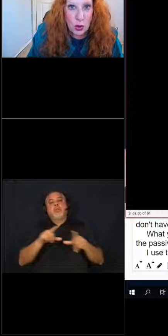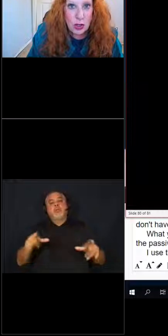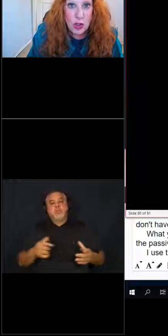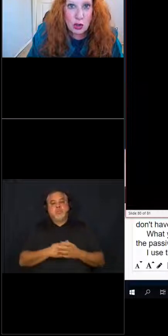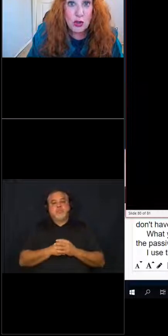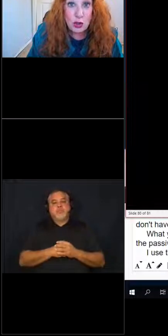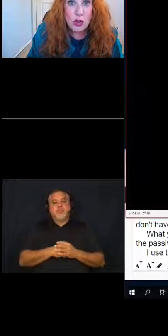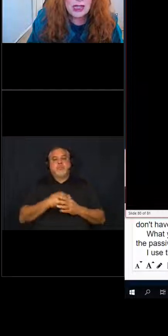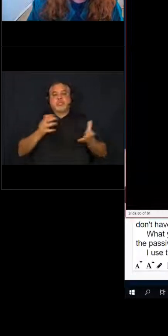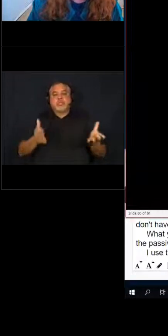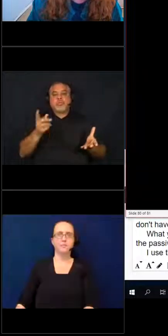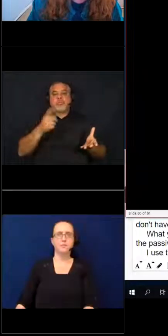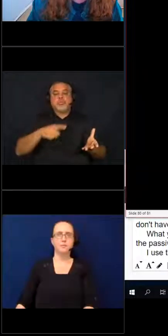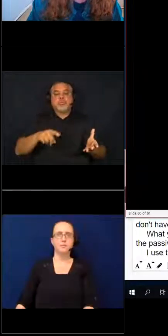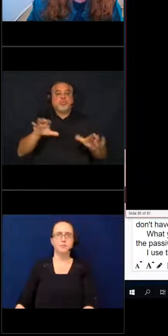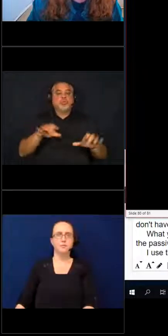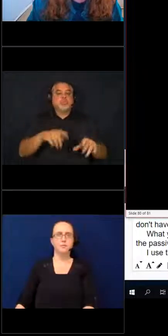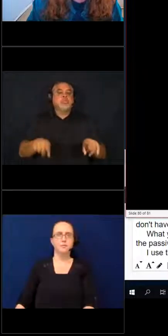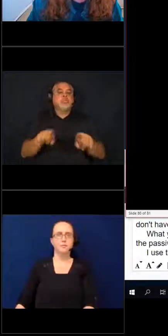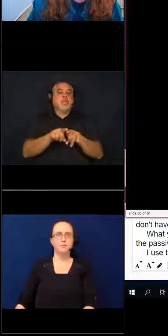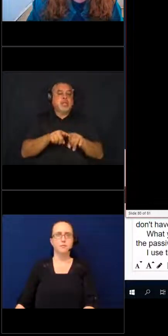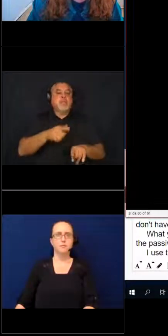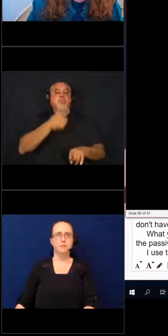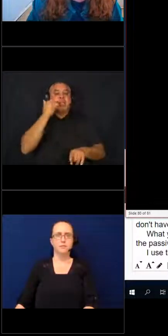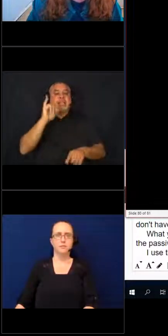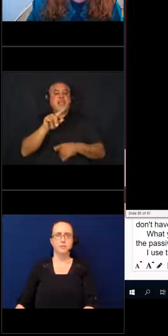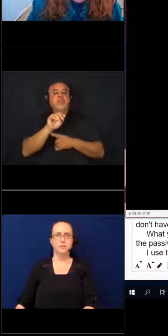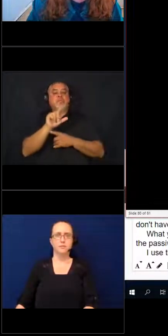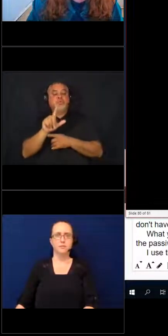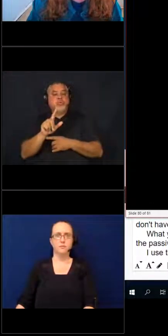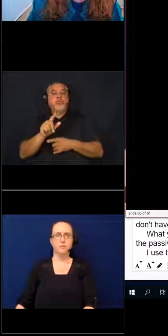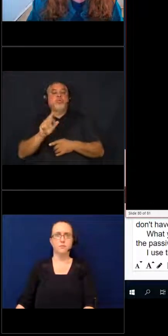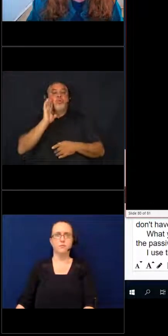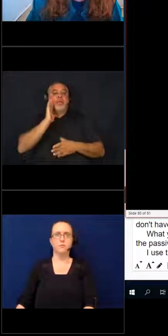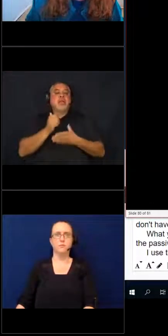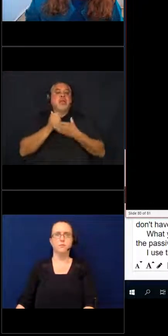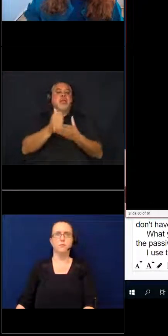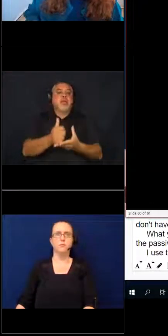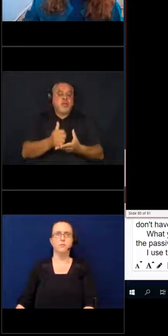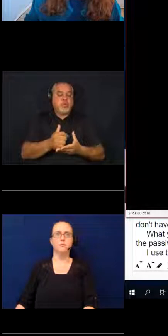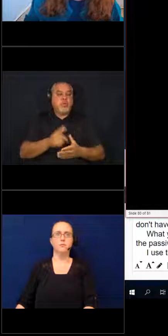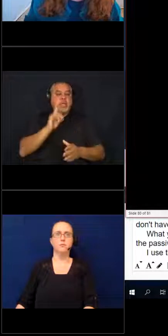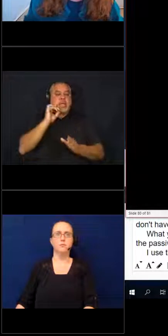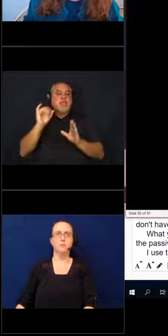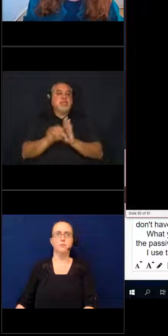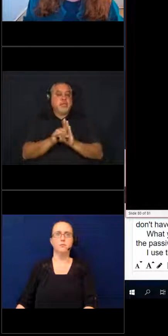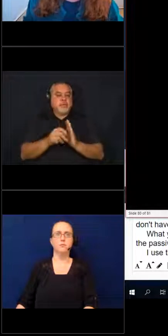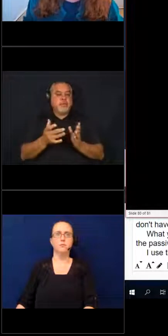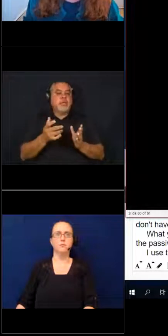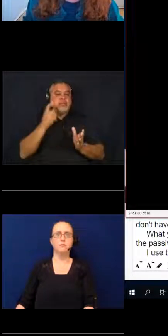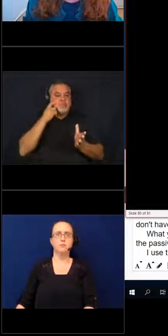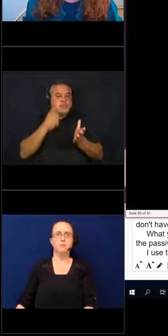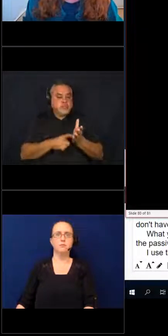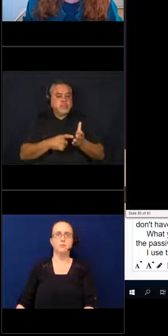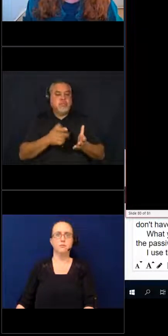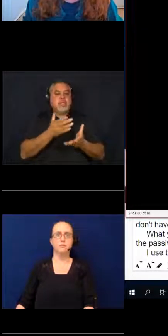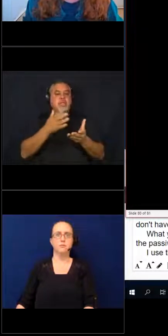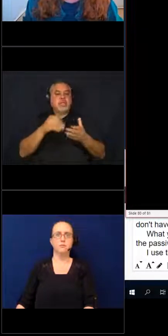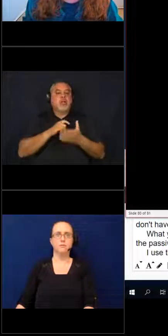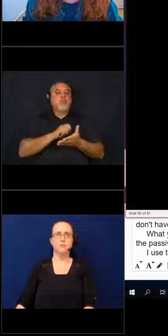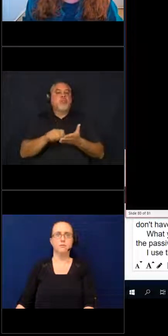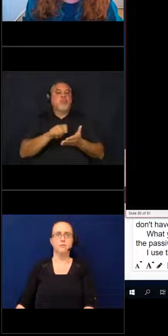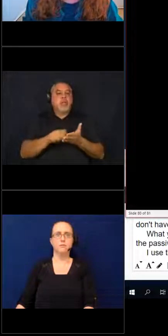I encourage you to do the same, because it is a tool that will help you identify the things in our